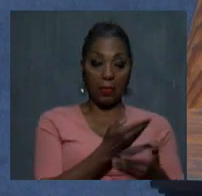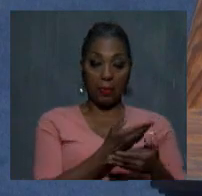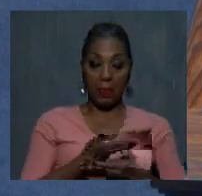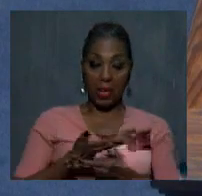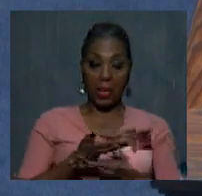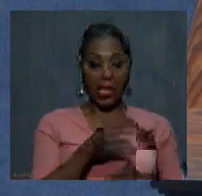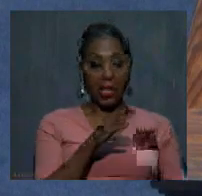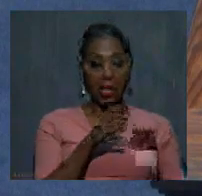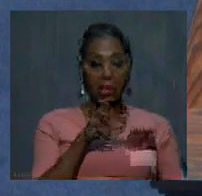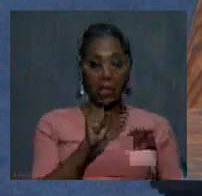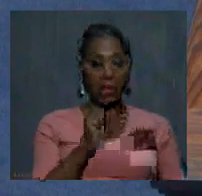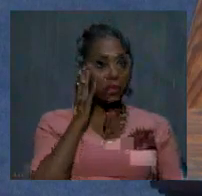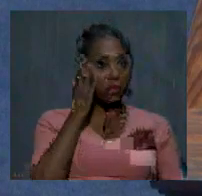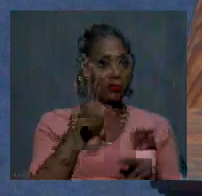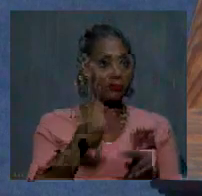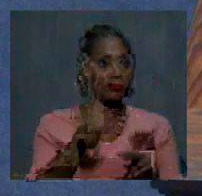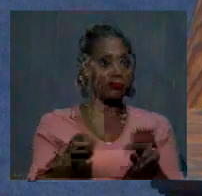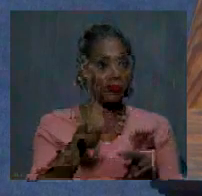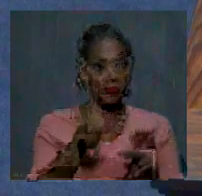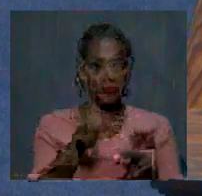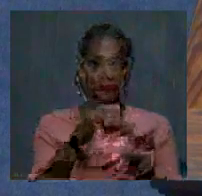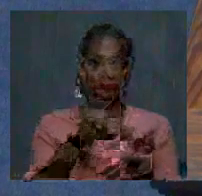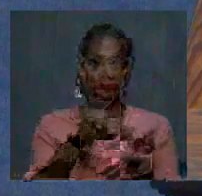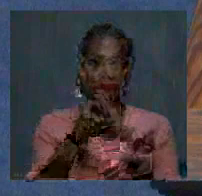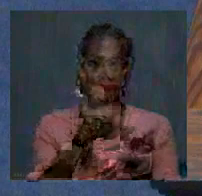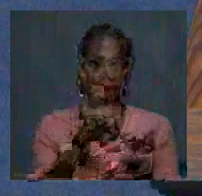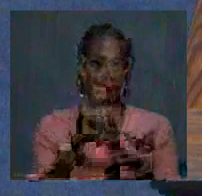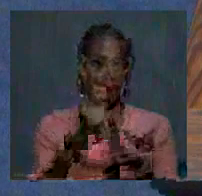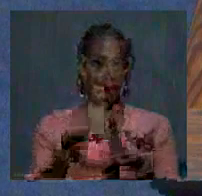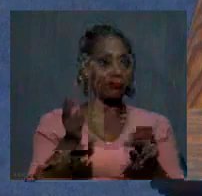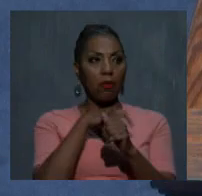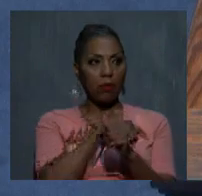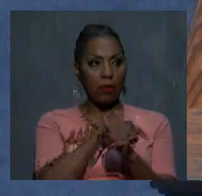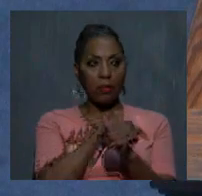continue to meet and answer how we